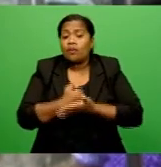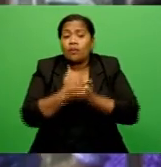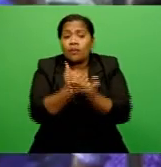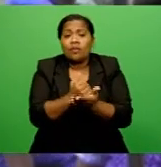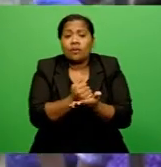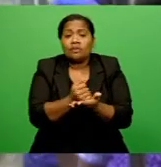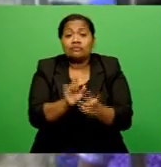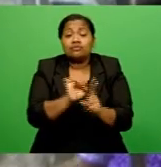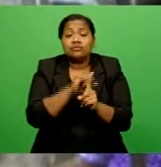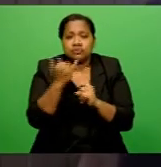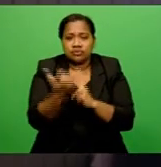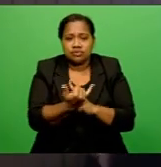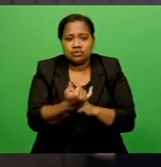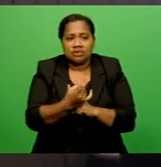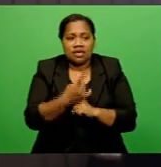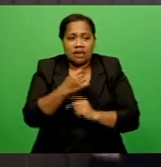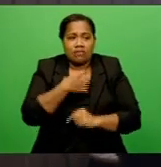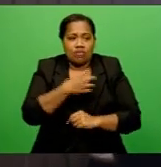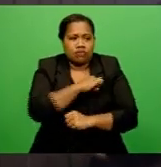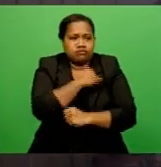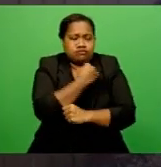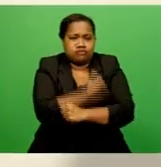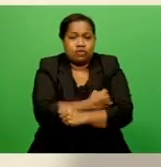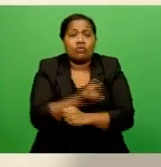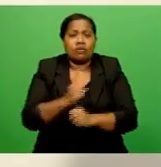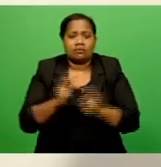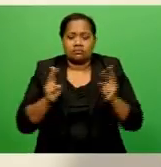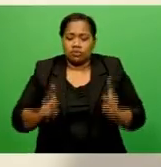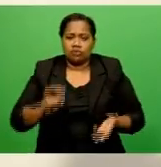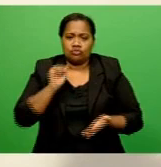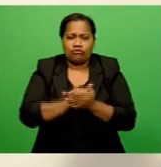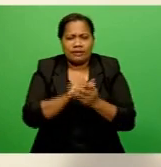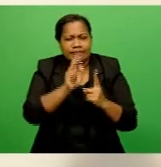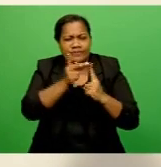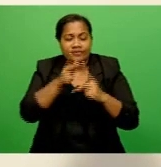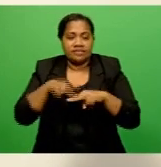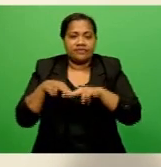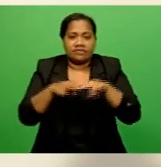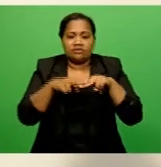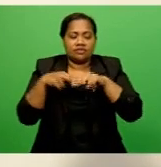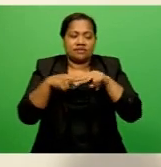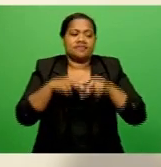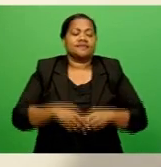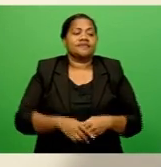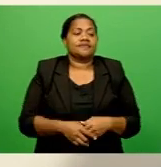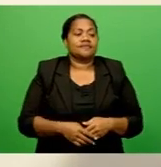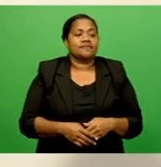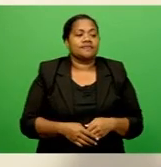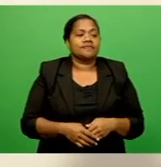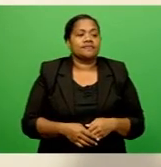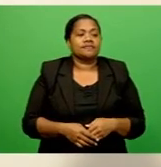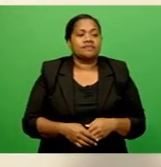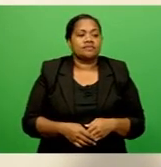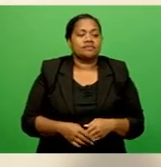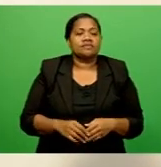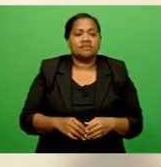in strengthening human rights priorities in Fiji. The impact of COVID-19 on domestic